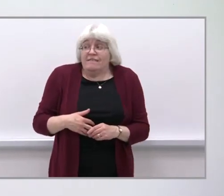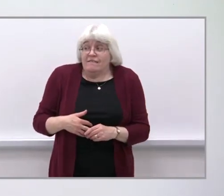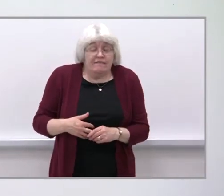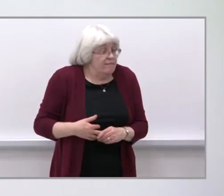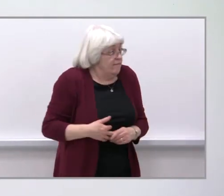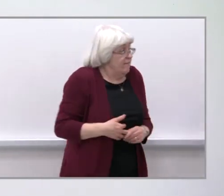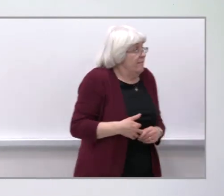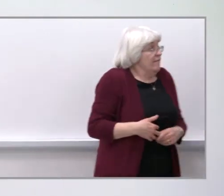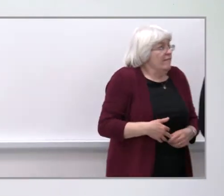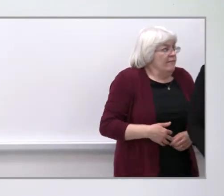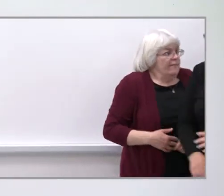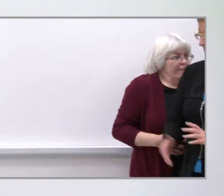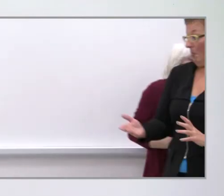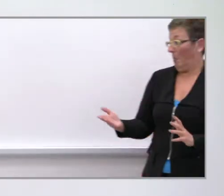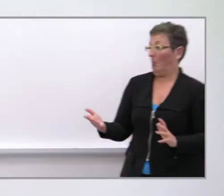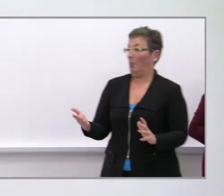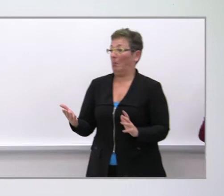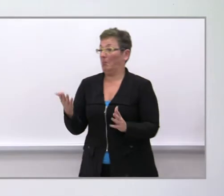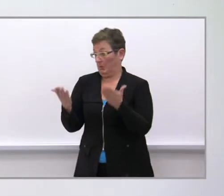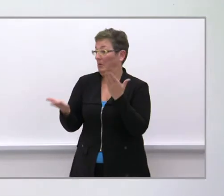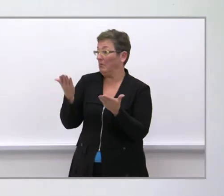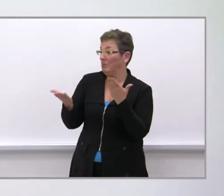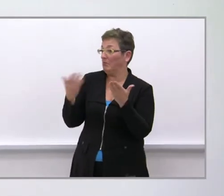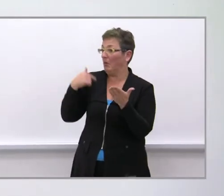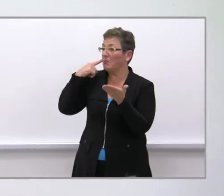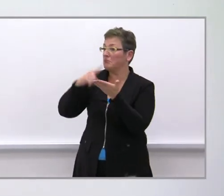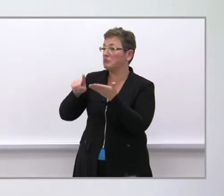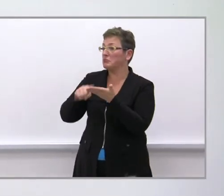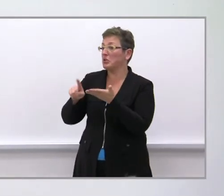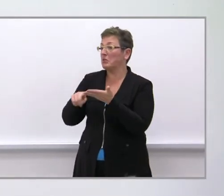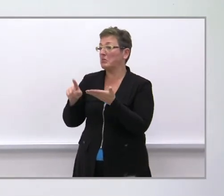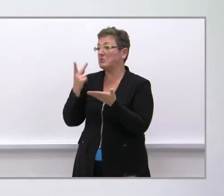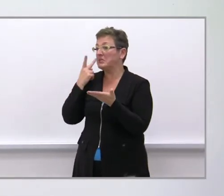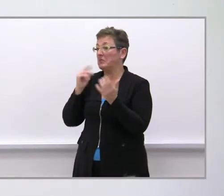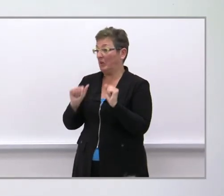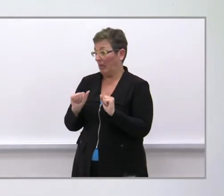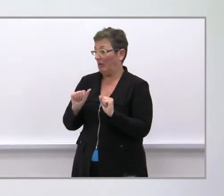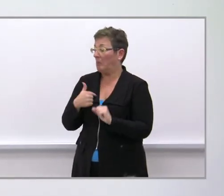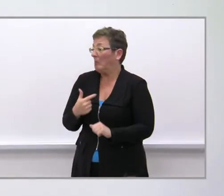questions? Yeah, we can look into that. We'll see how we can do that.